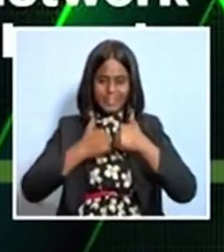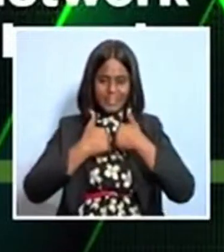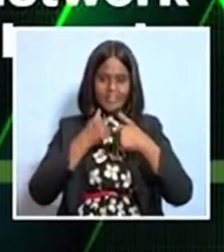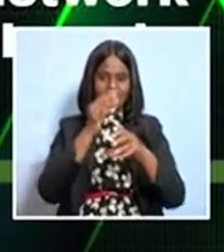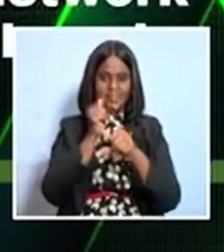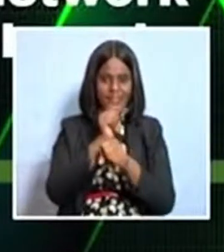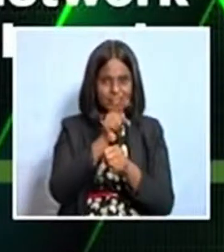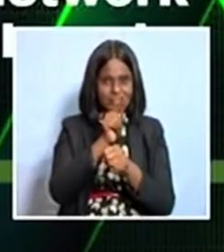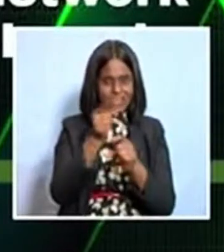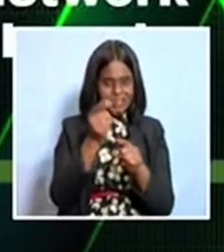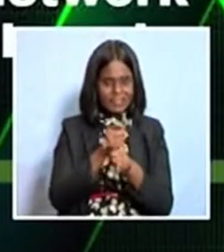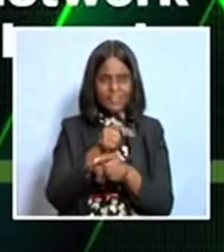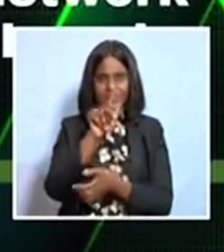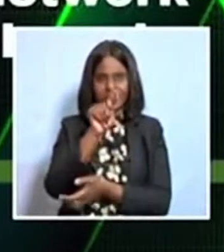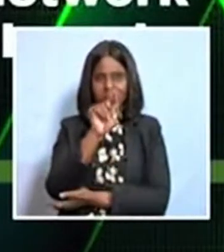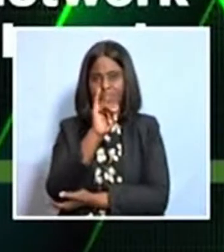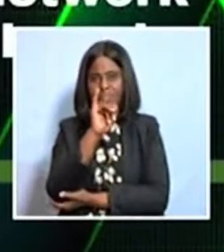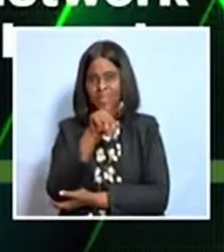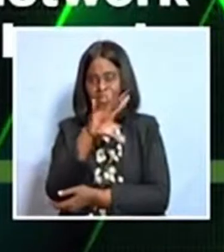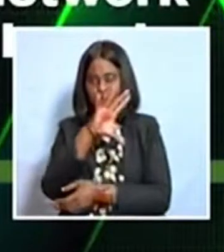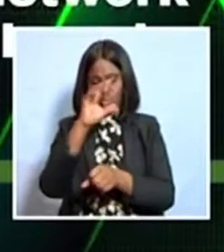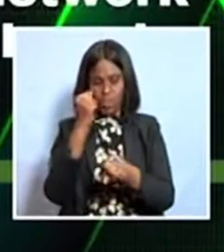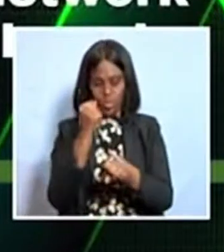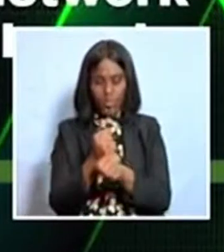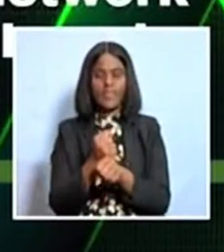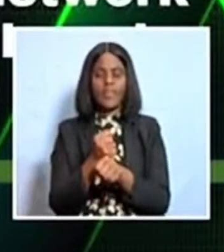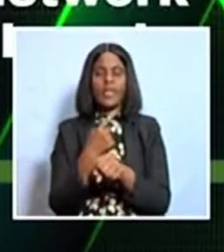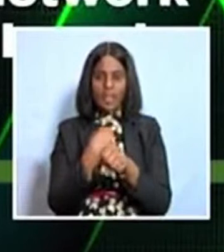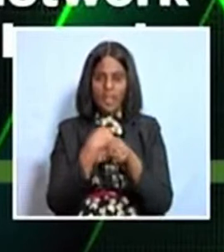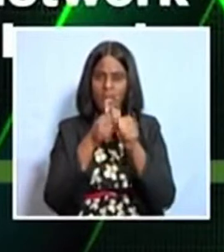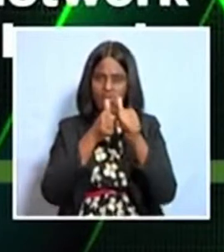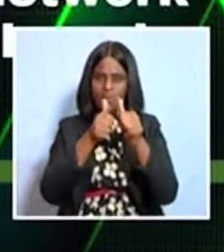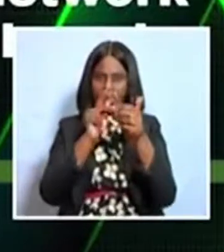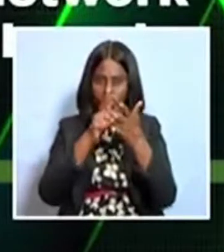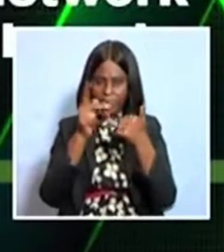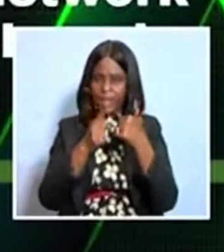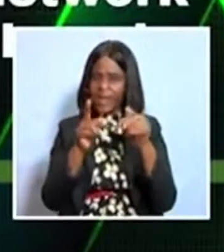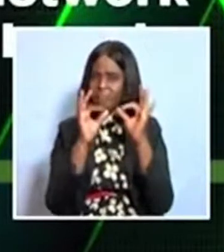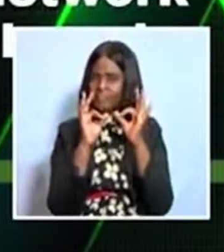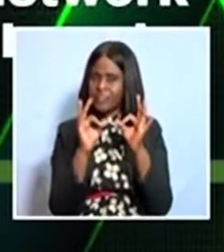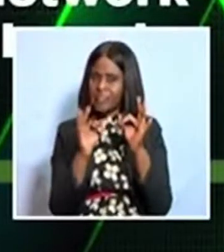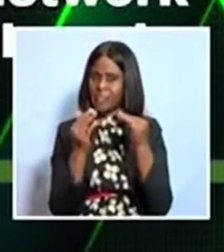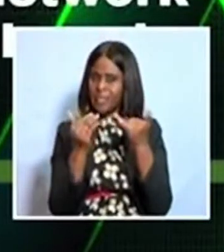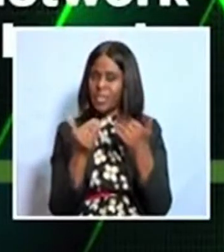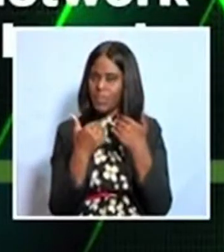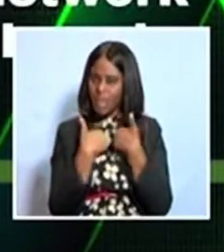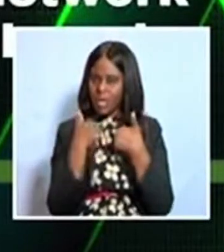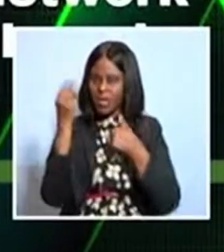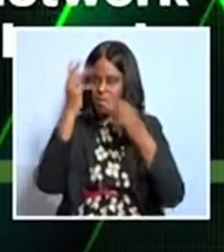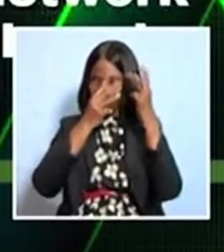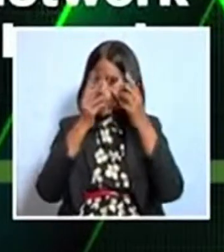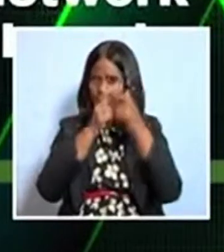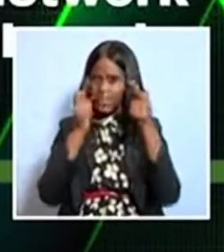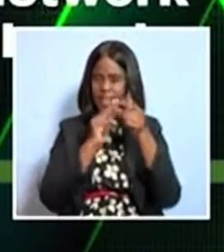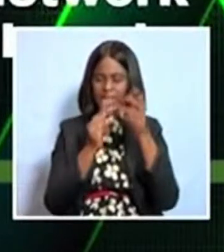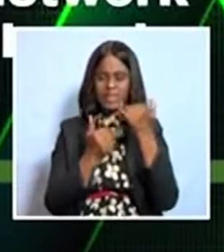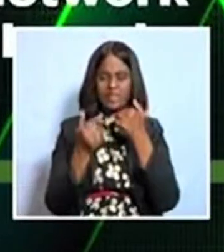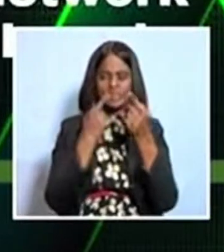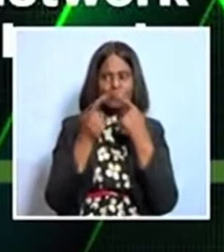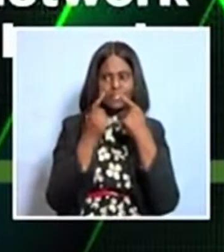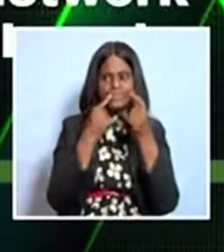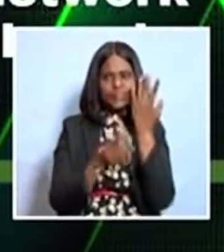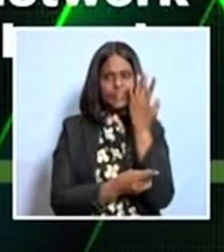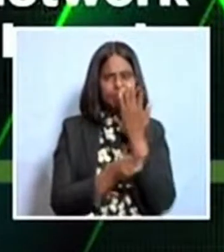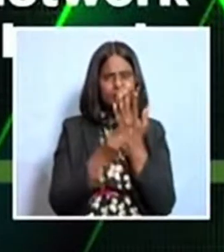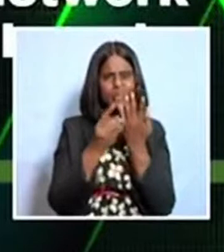one comes from Tika from Chongwe. I'm following the program very well. Now I have a concern as we talk about